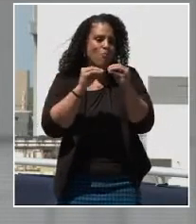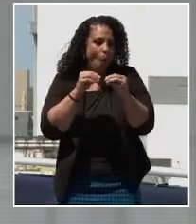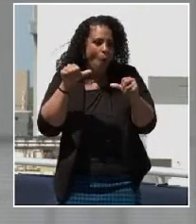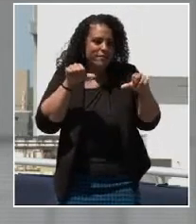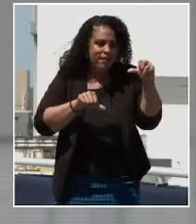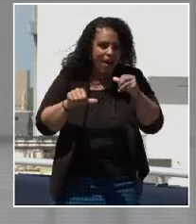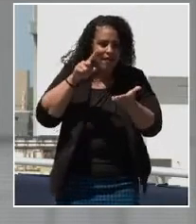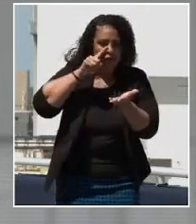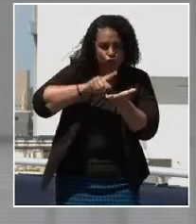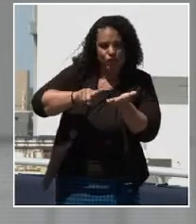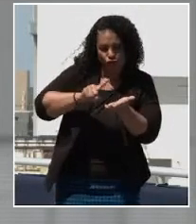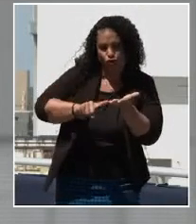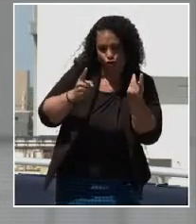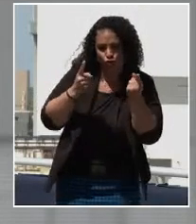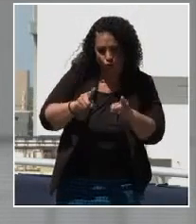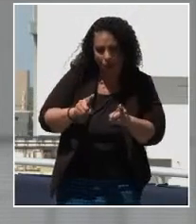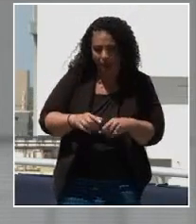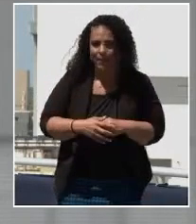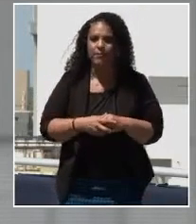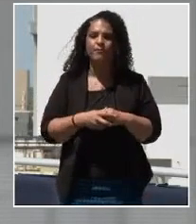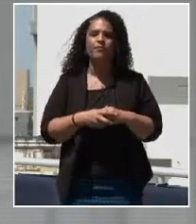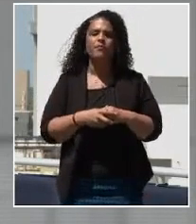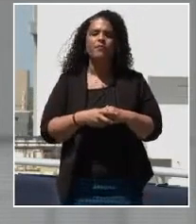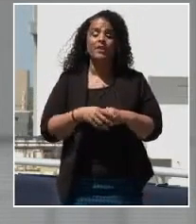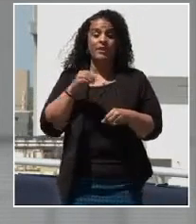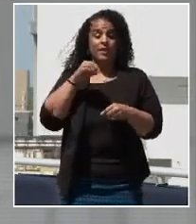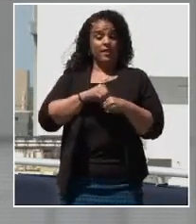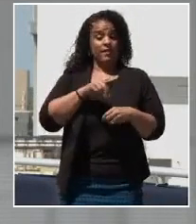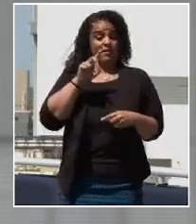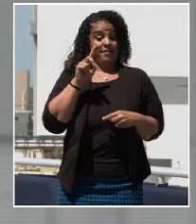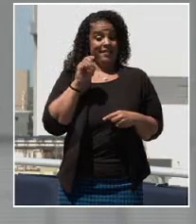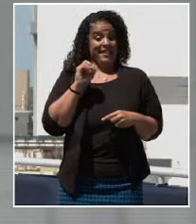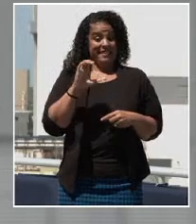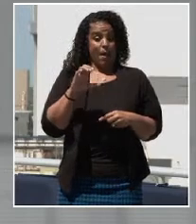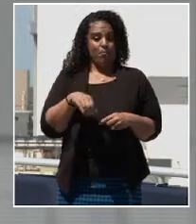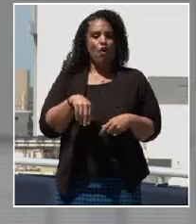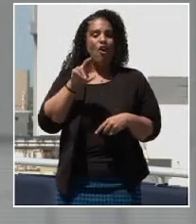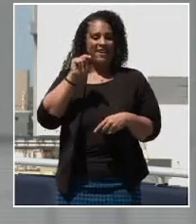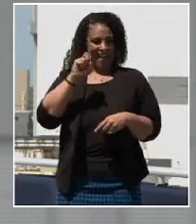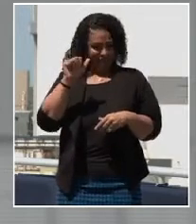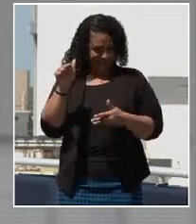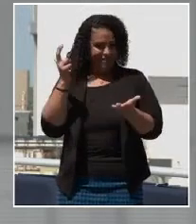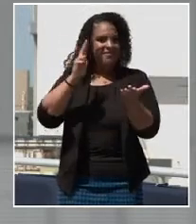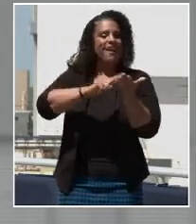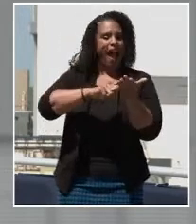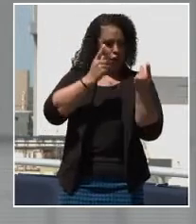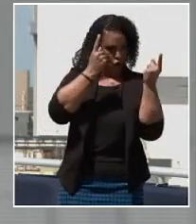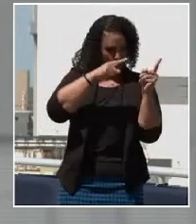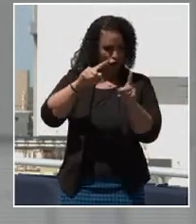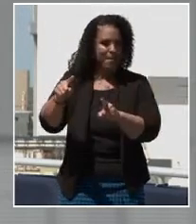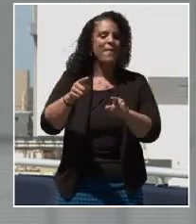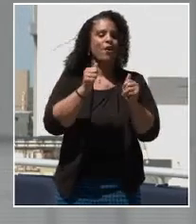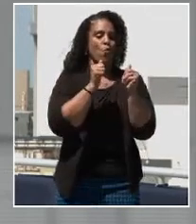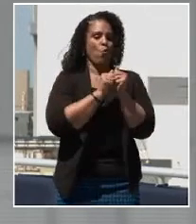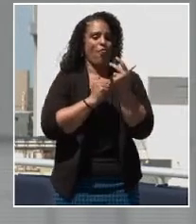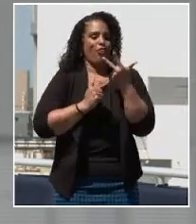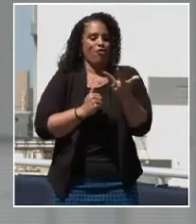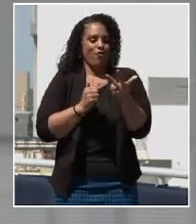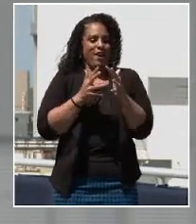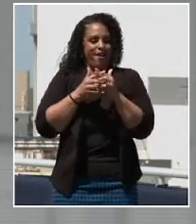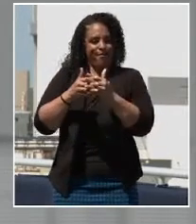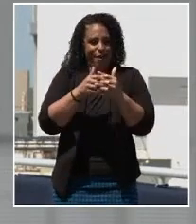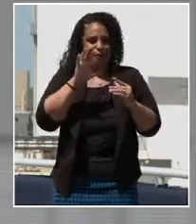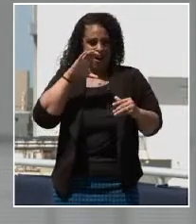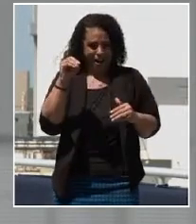scientific research and in December NASA signed agreements with three American